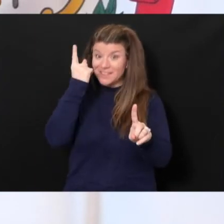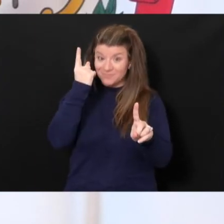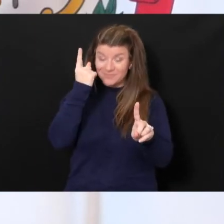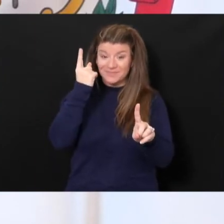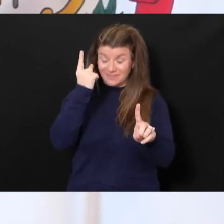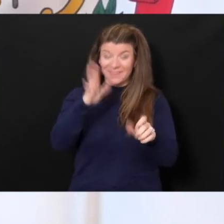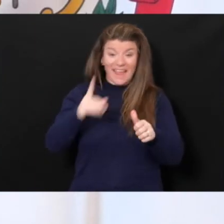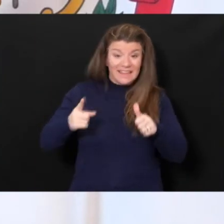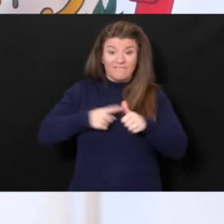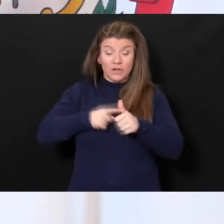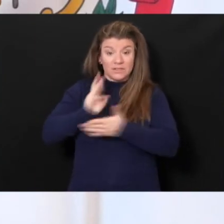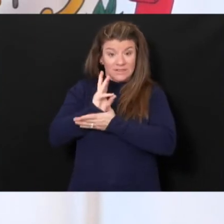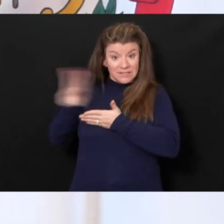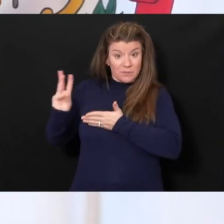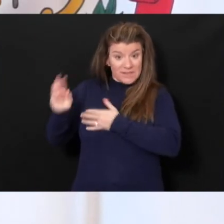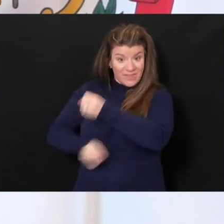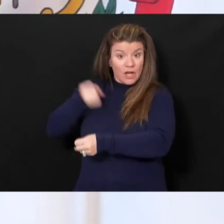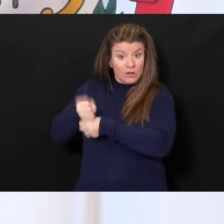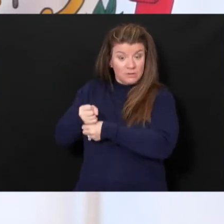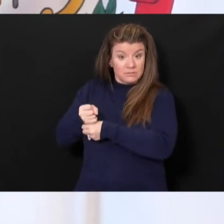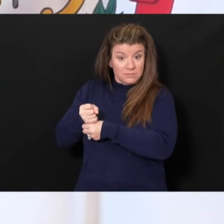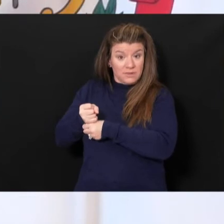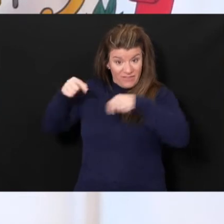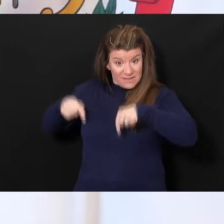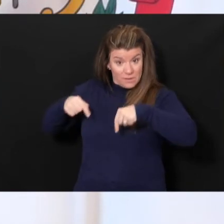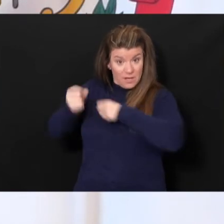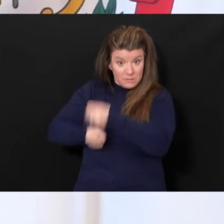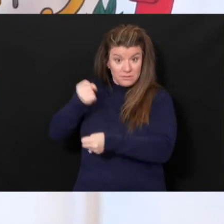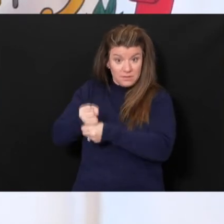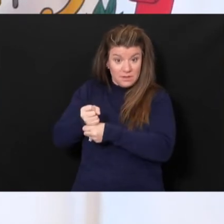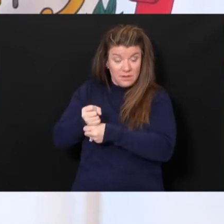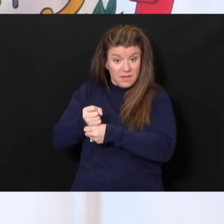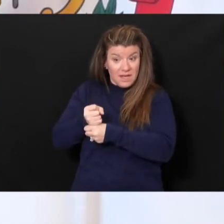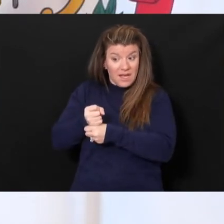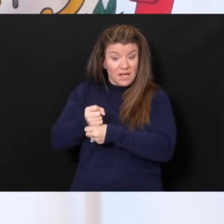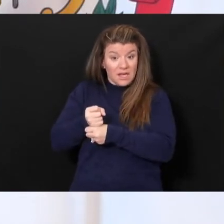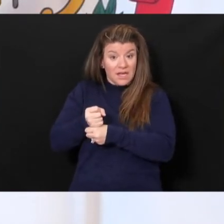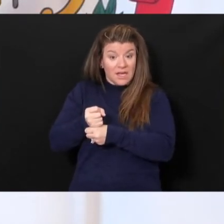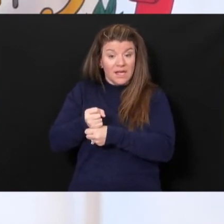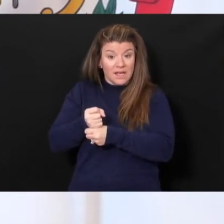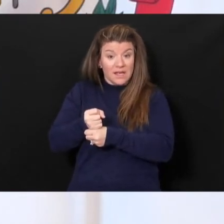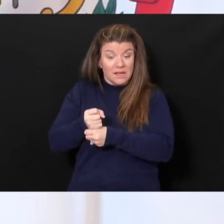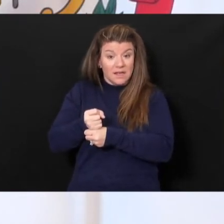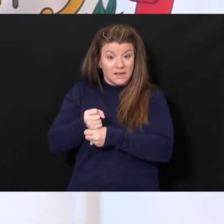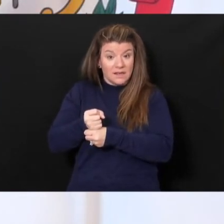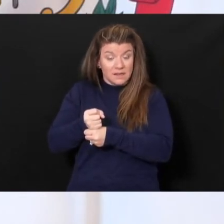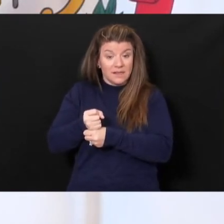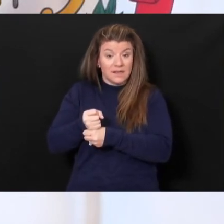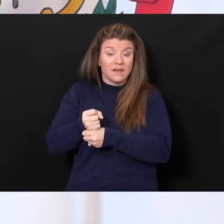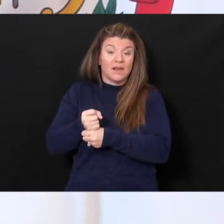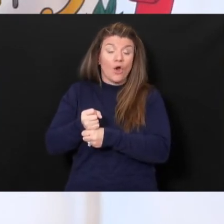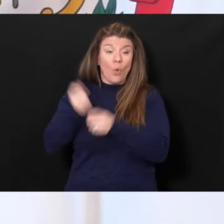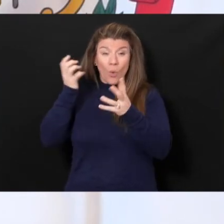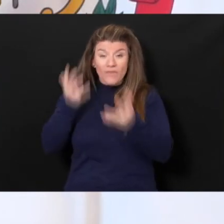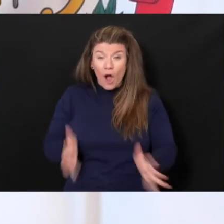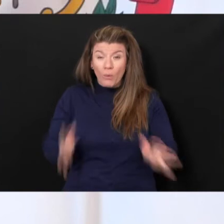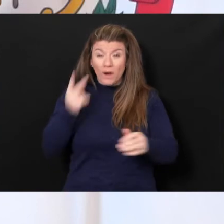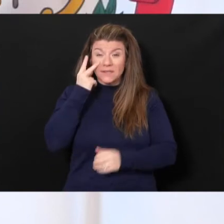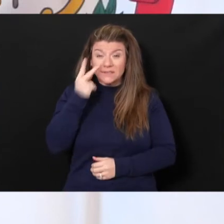the first 6 weeks of this year, in the last 6 weeks, we have seen